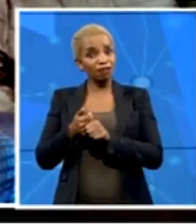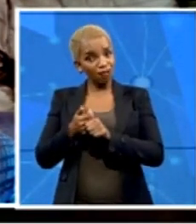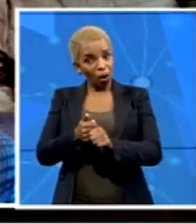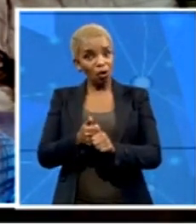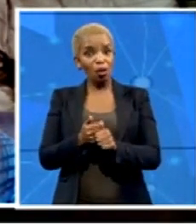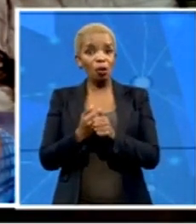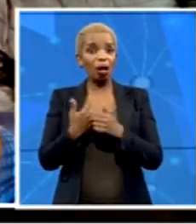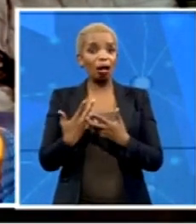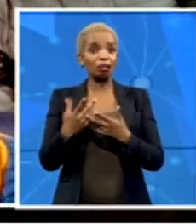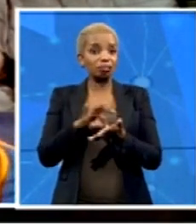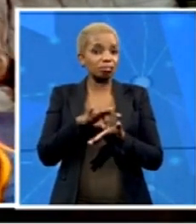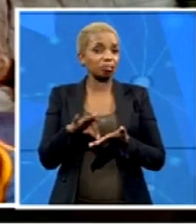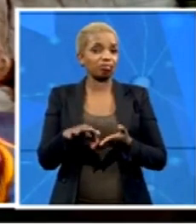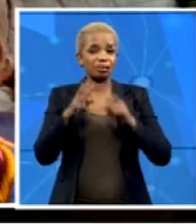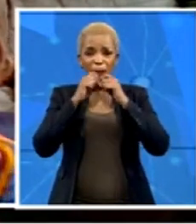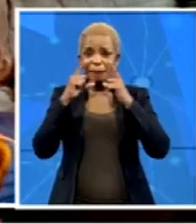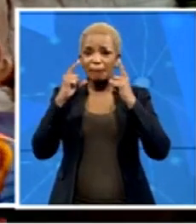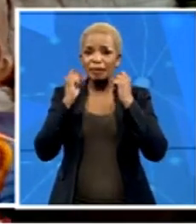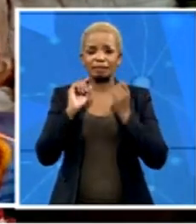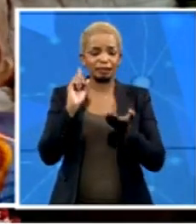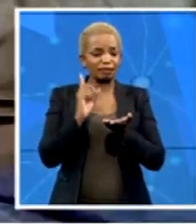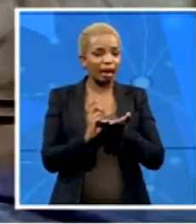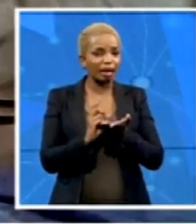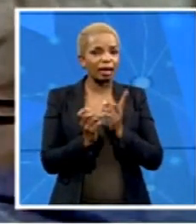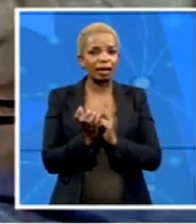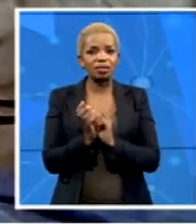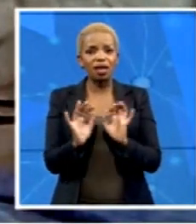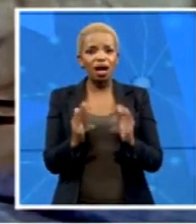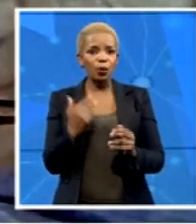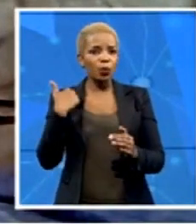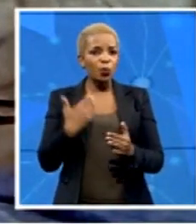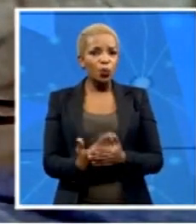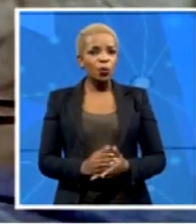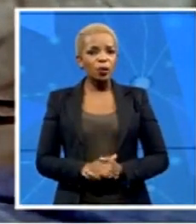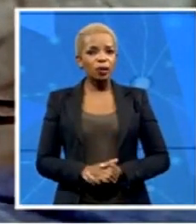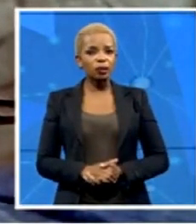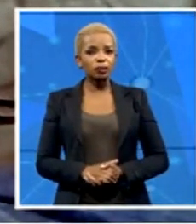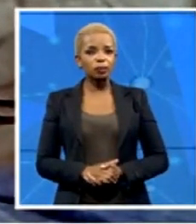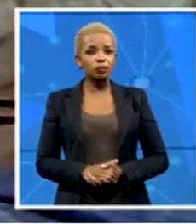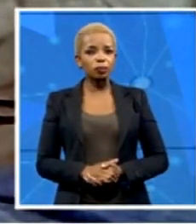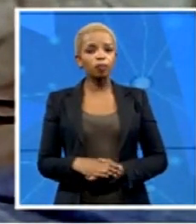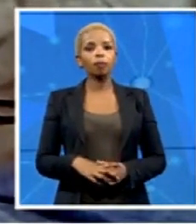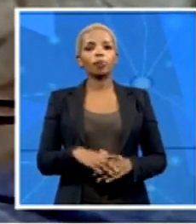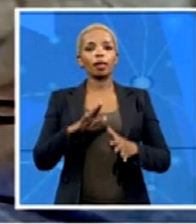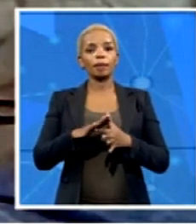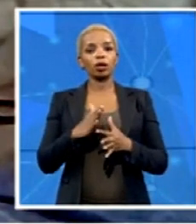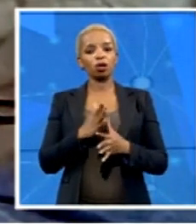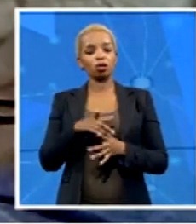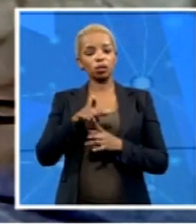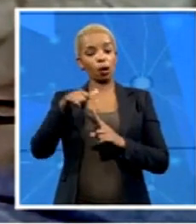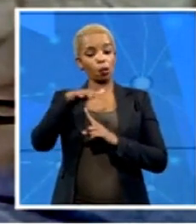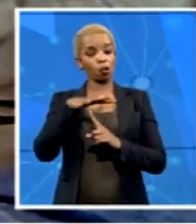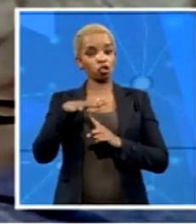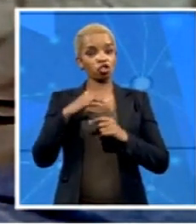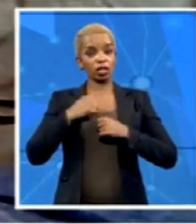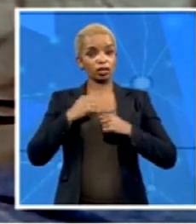there? So because it's an autoimmune condition, I'm on immune suppressants. Right.